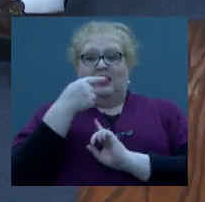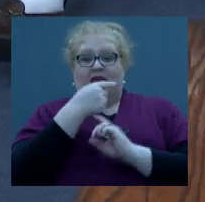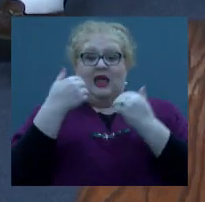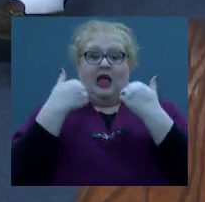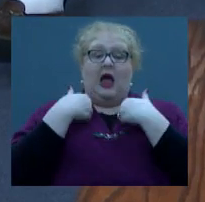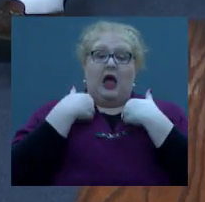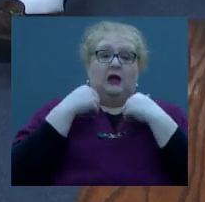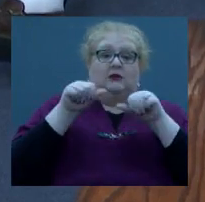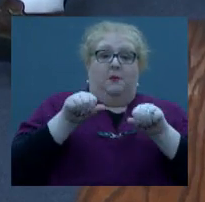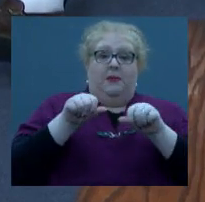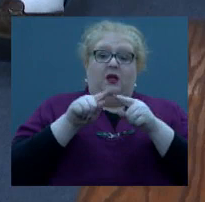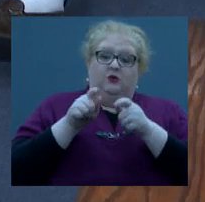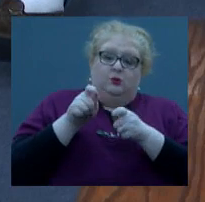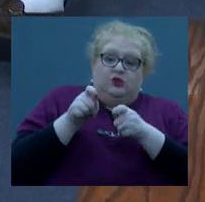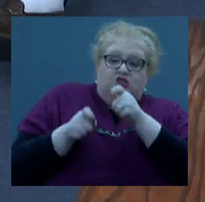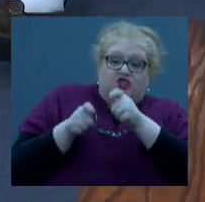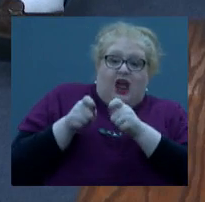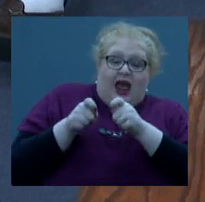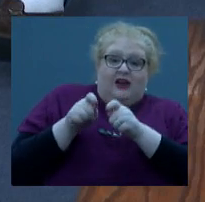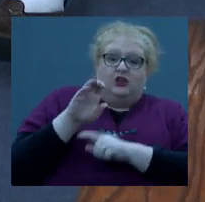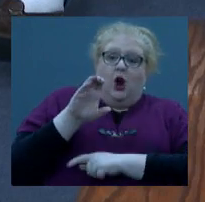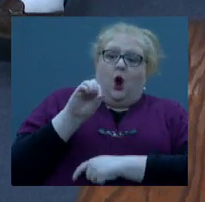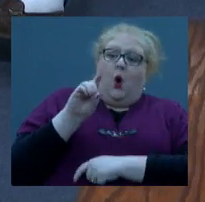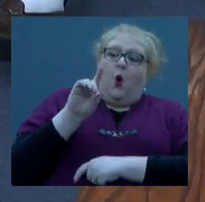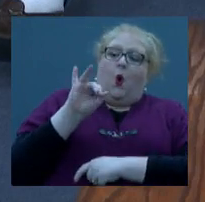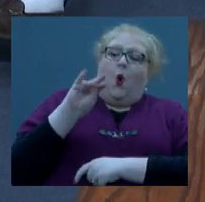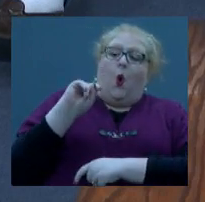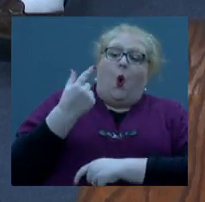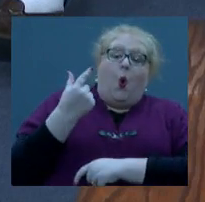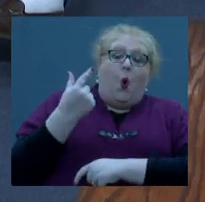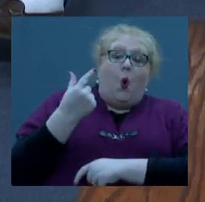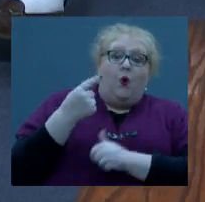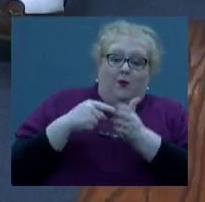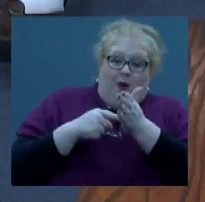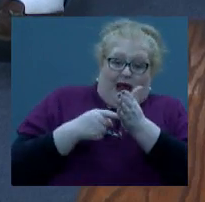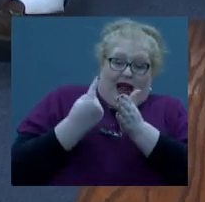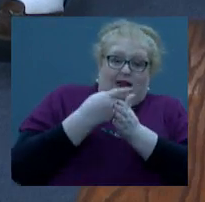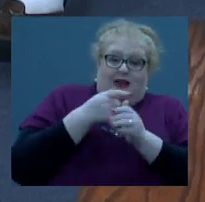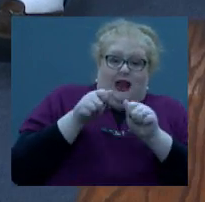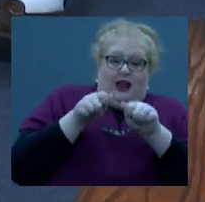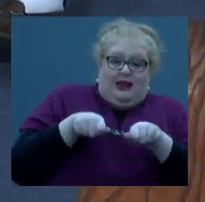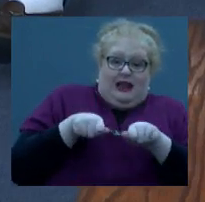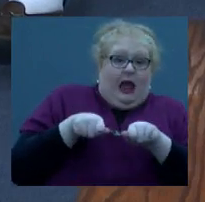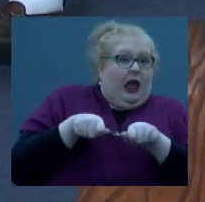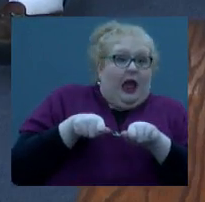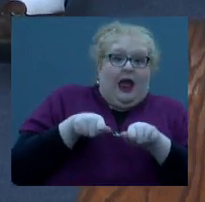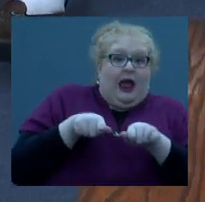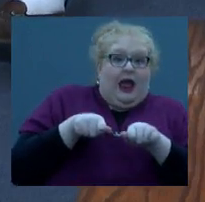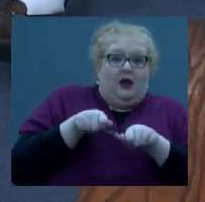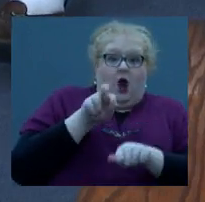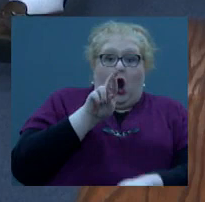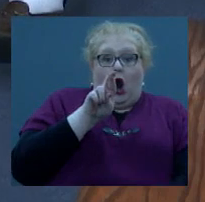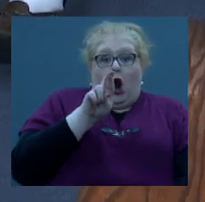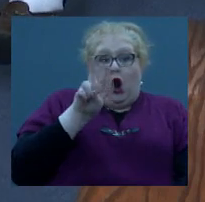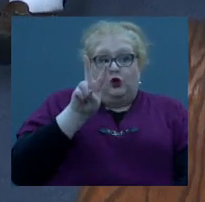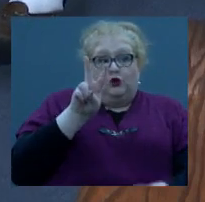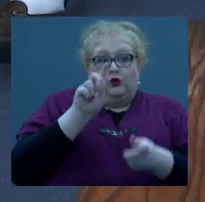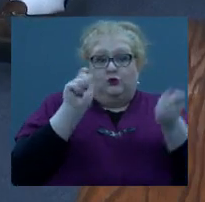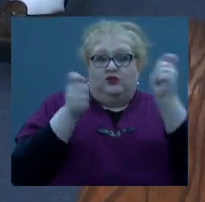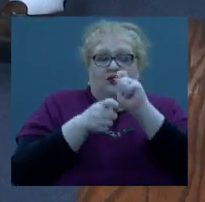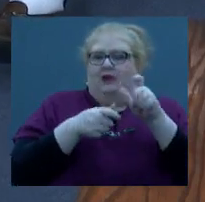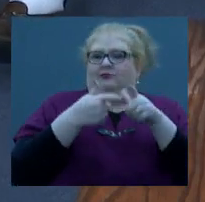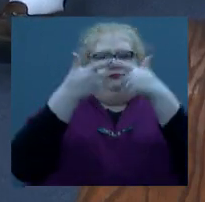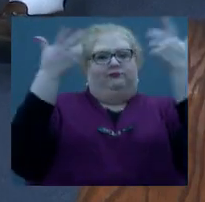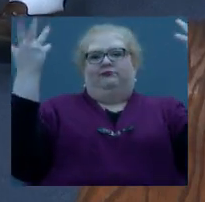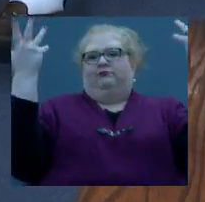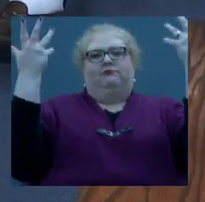and changes the coding or the R2, then